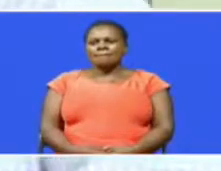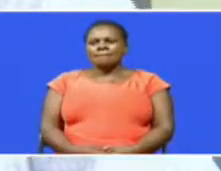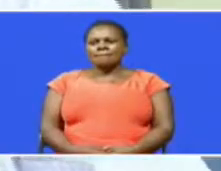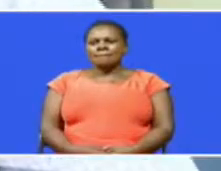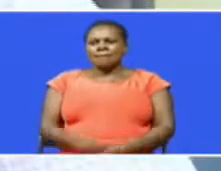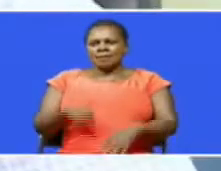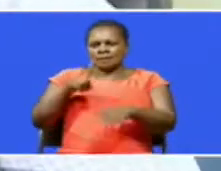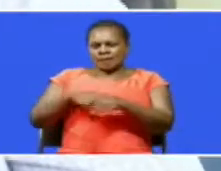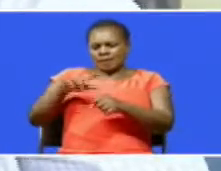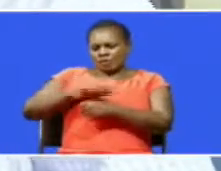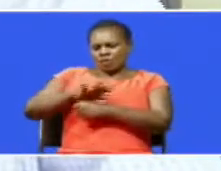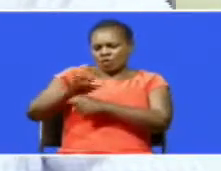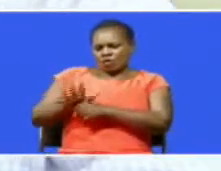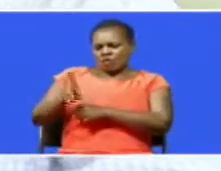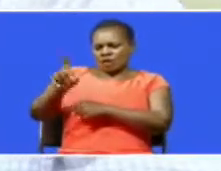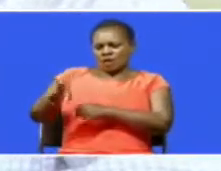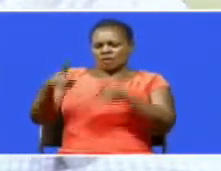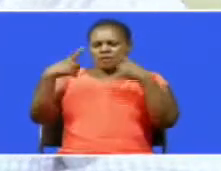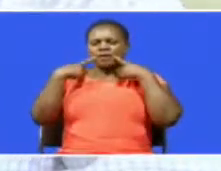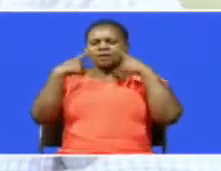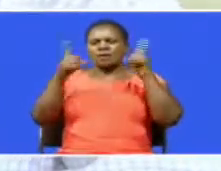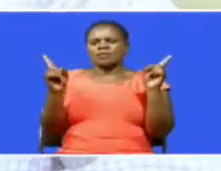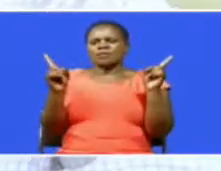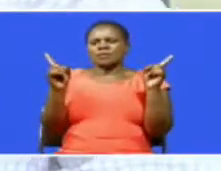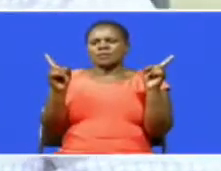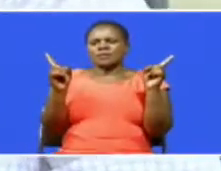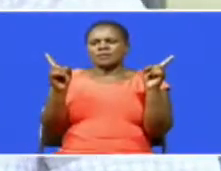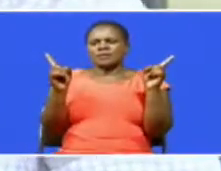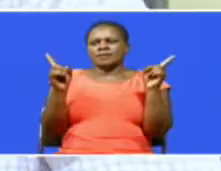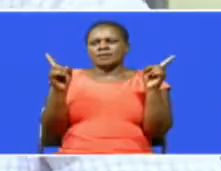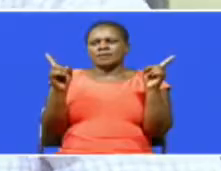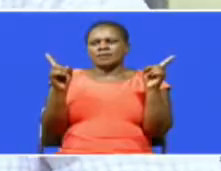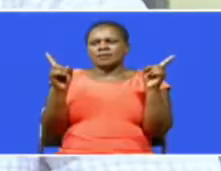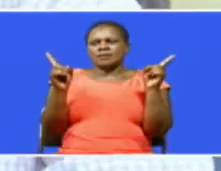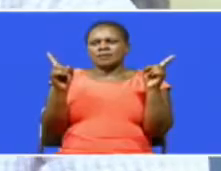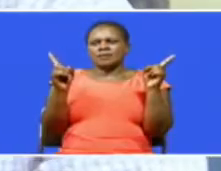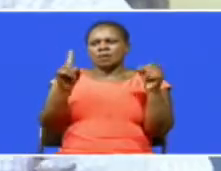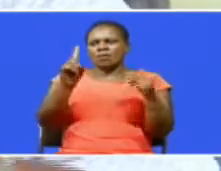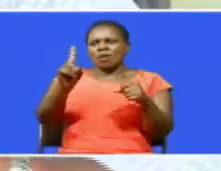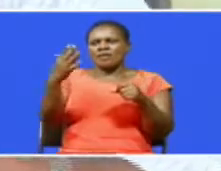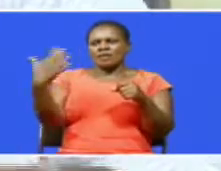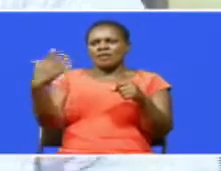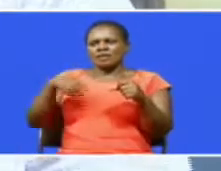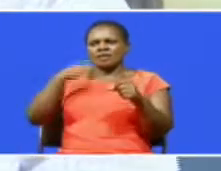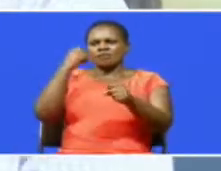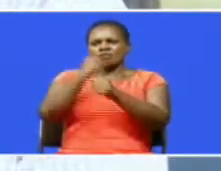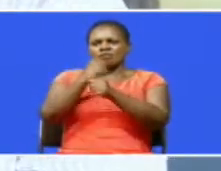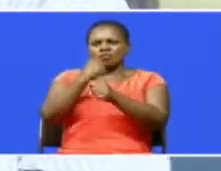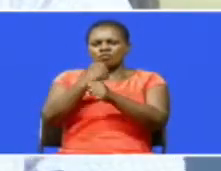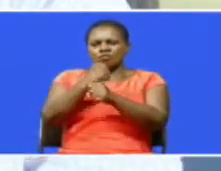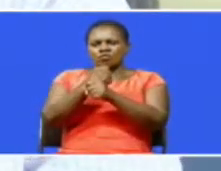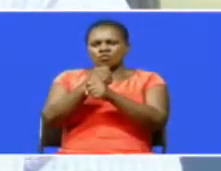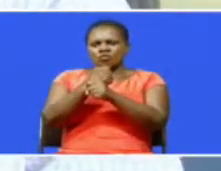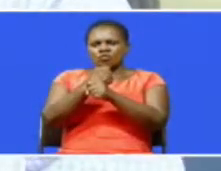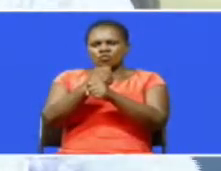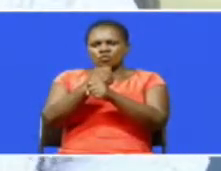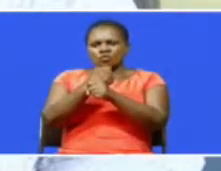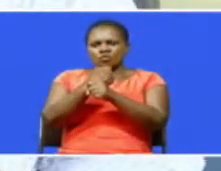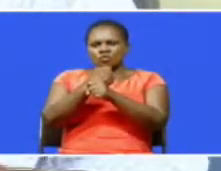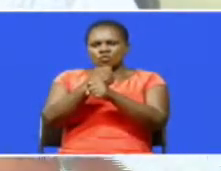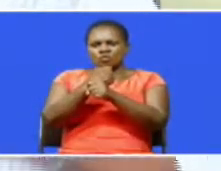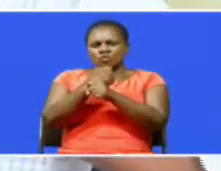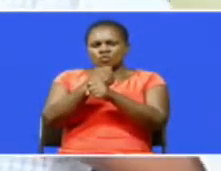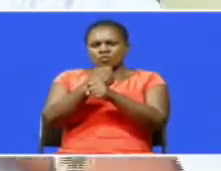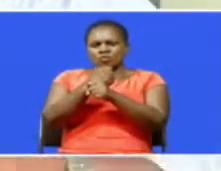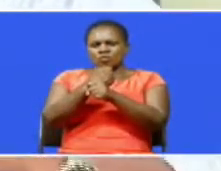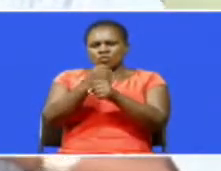When COVID was actually announced as a pandemic, one of the first things we did, and even as healthcare givers, we